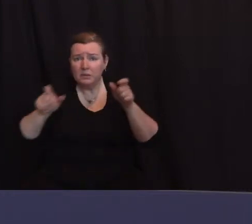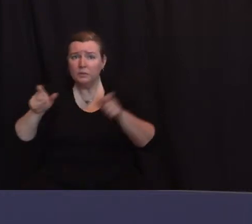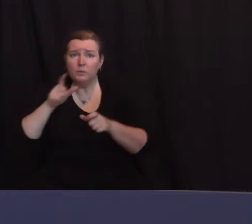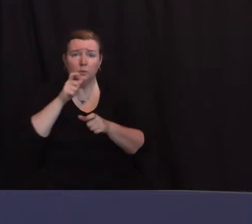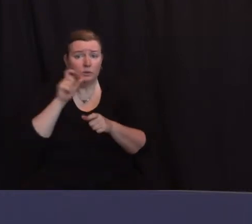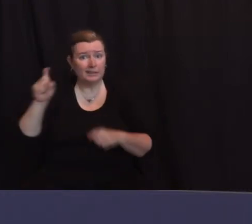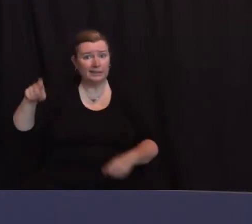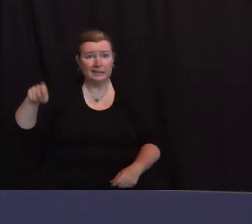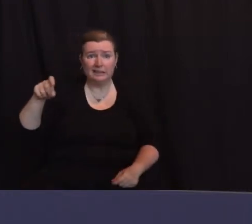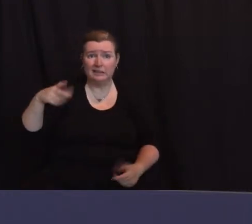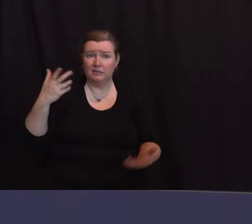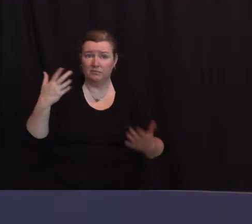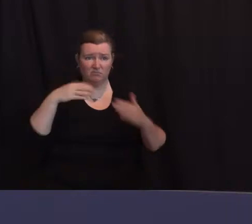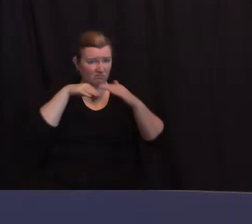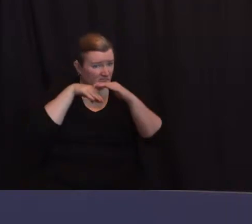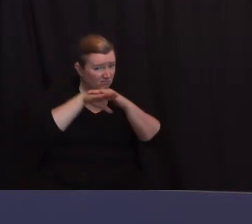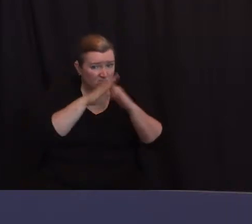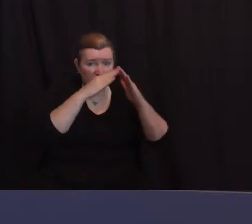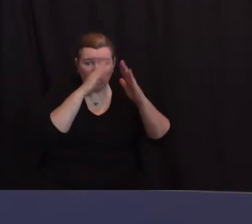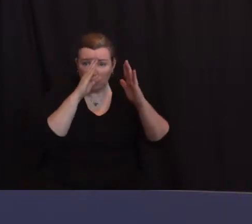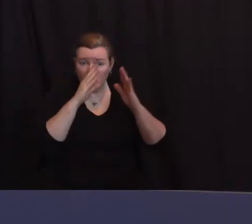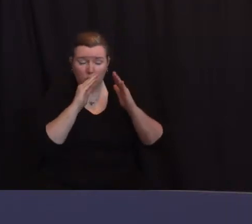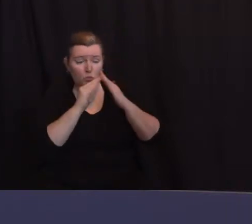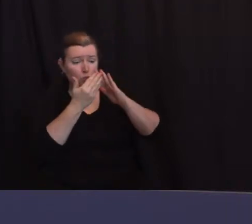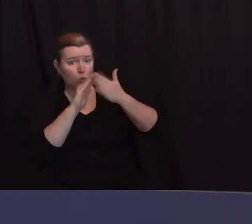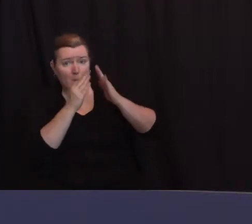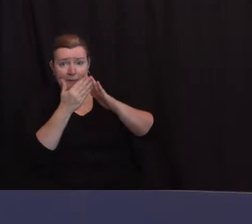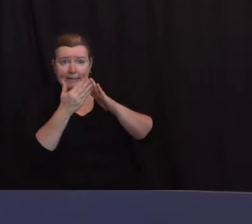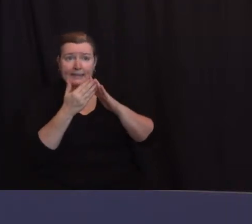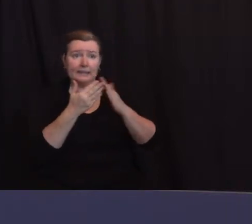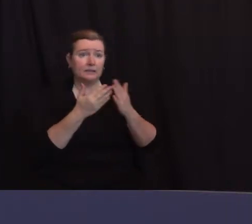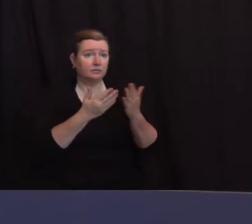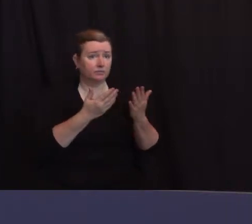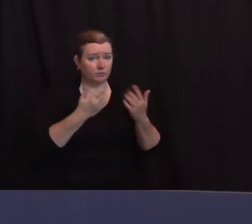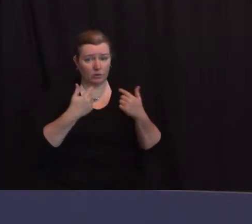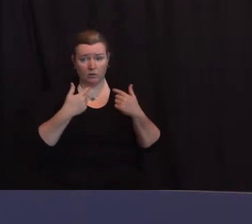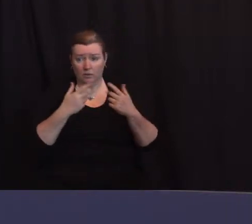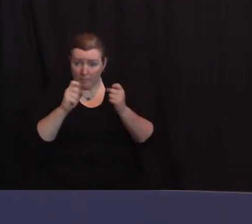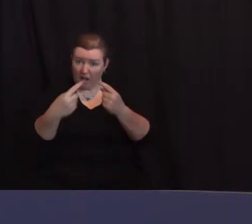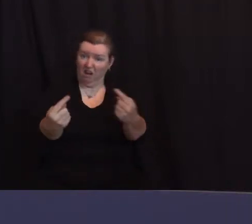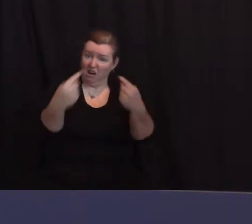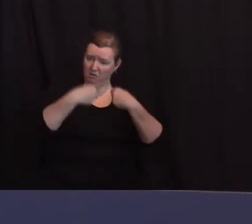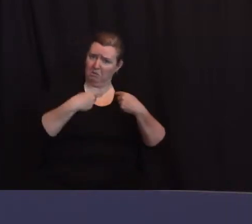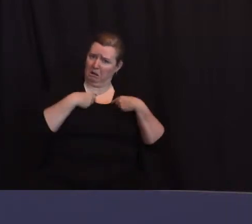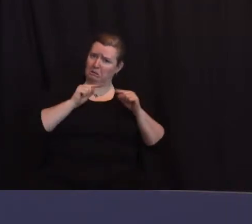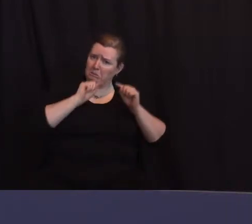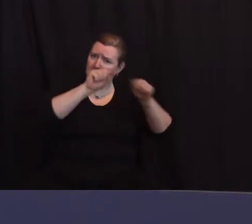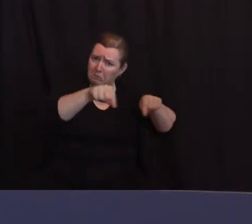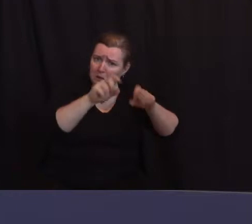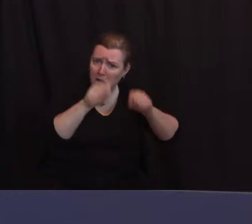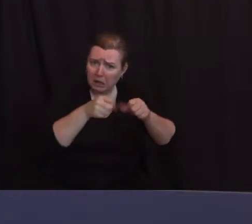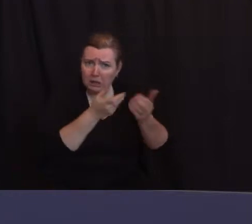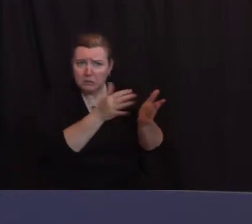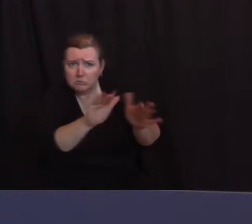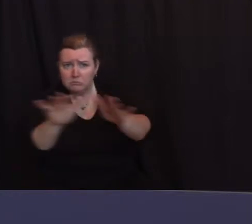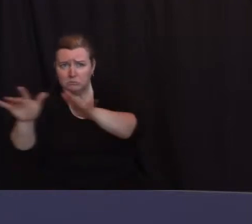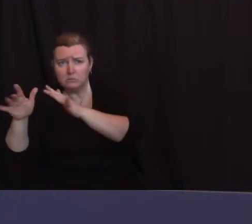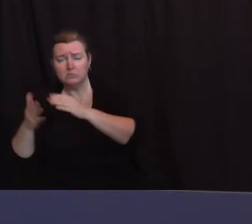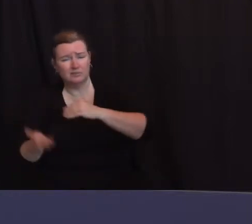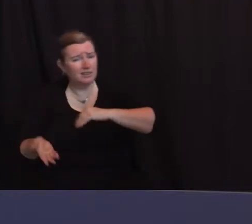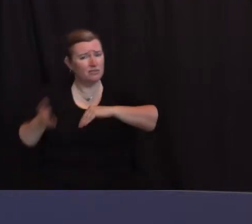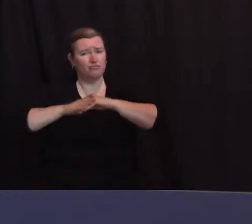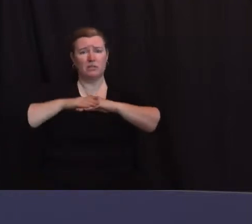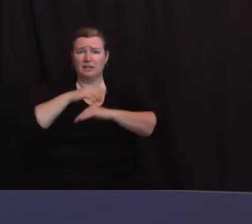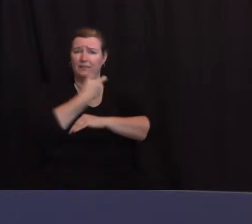where it is familiar and they feel safe. As part of that effort, we are expanding our work to increase vaccine access